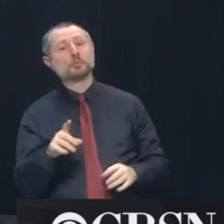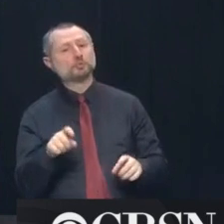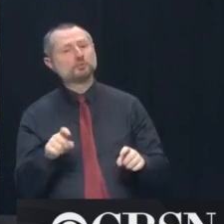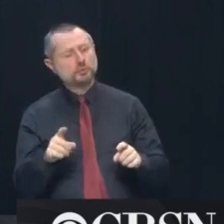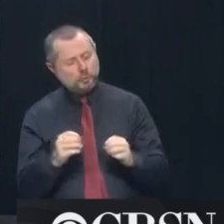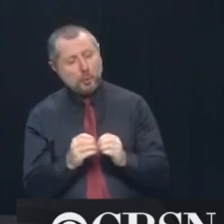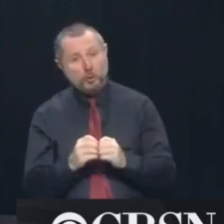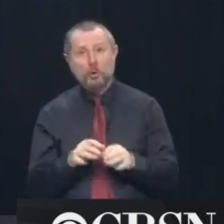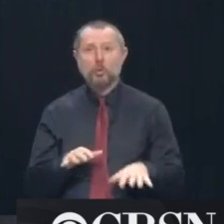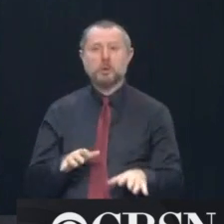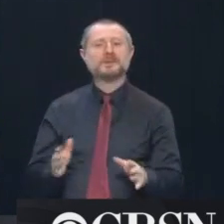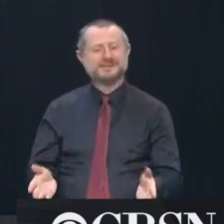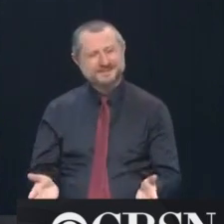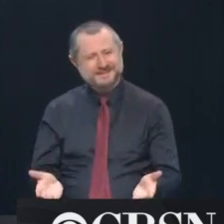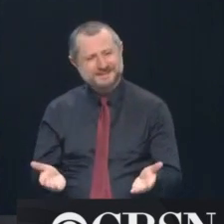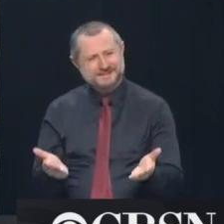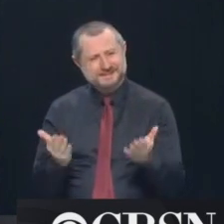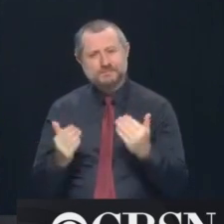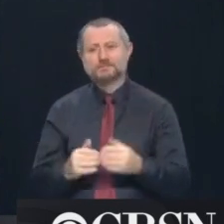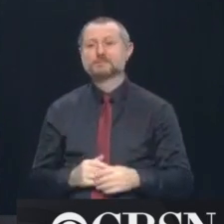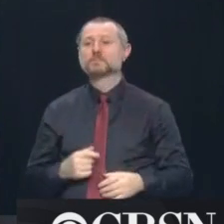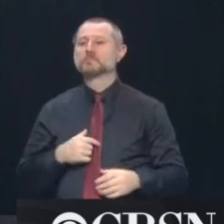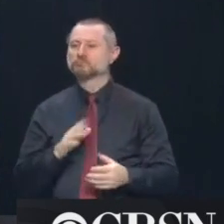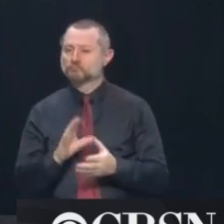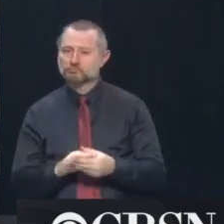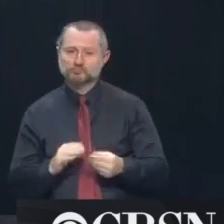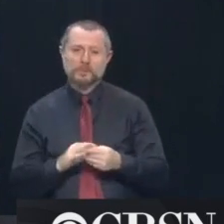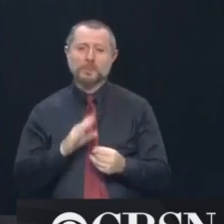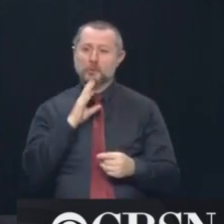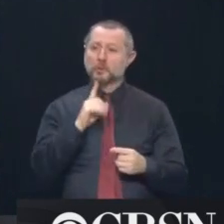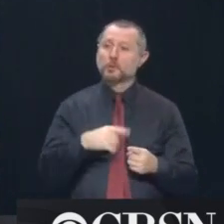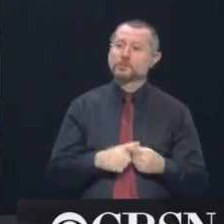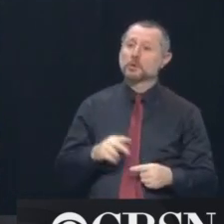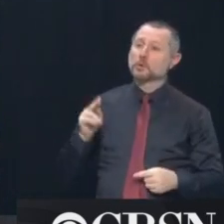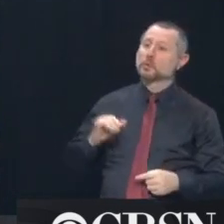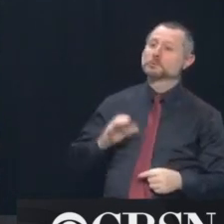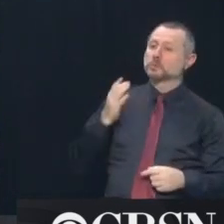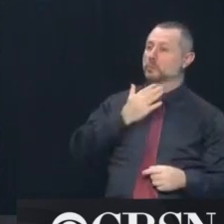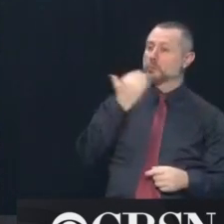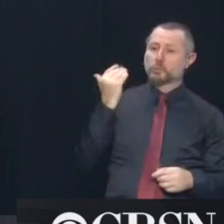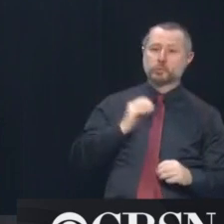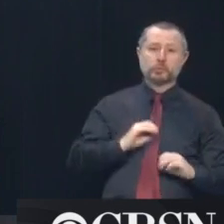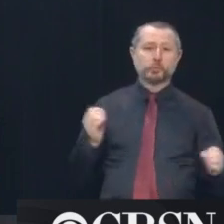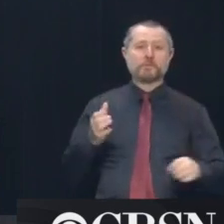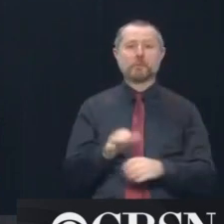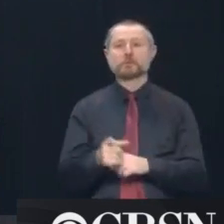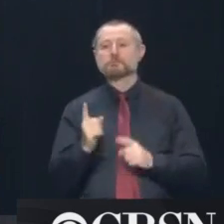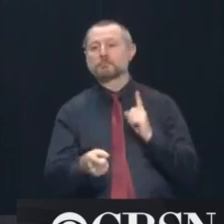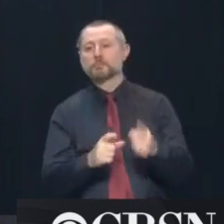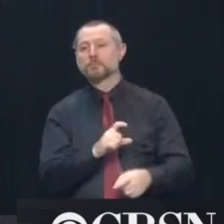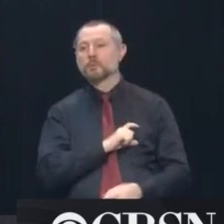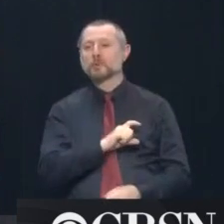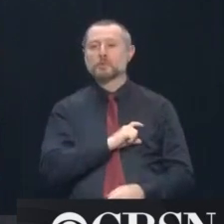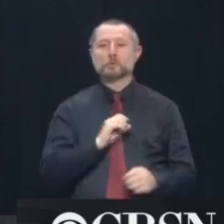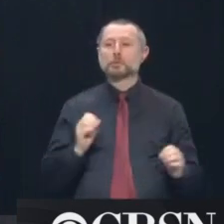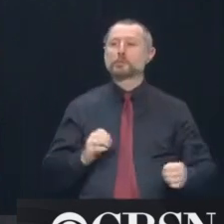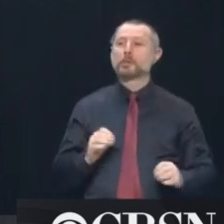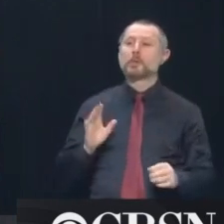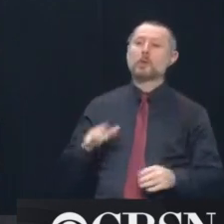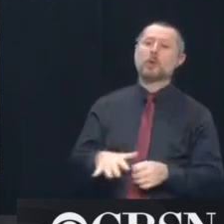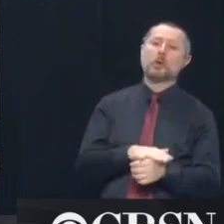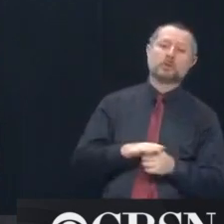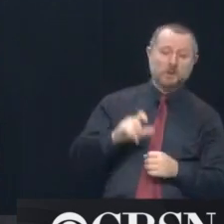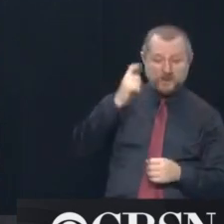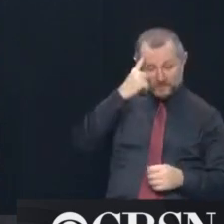I've lamented about New York City's lack of enforcement, only using sheriffs. I've lamented about local governments.